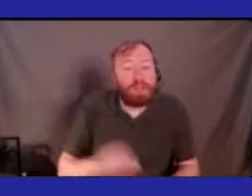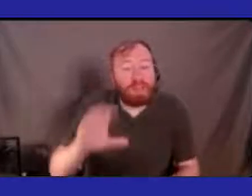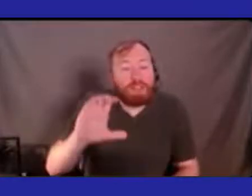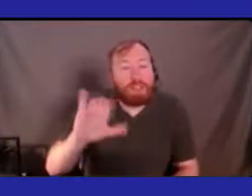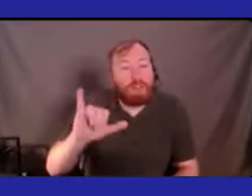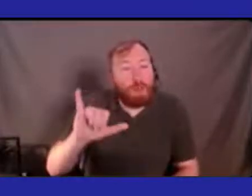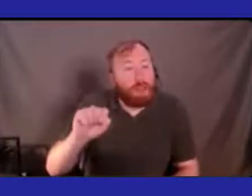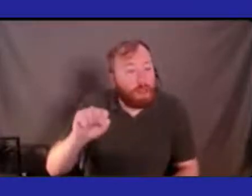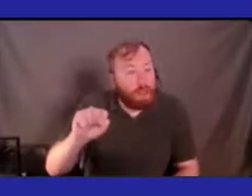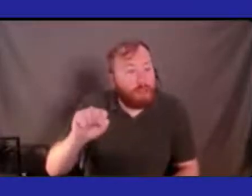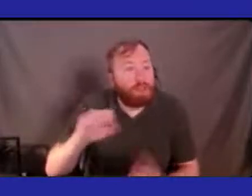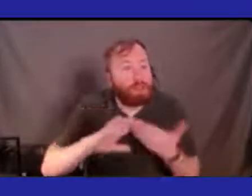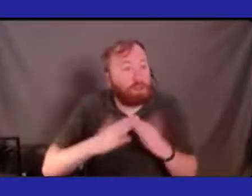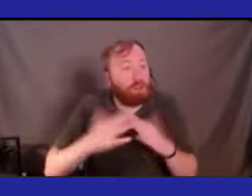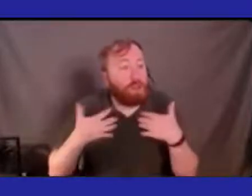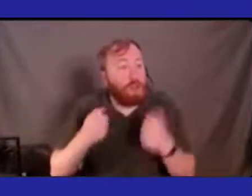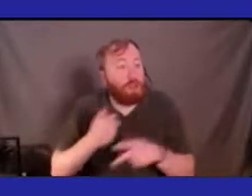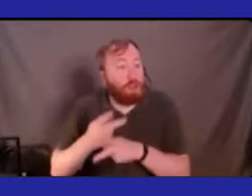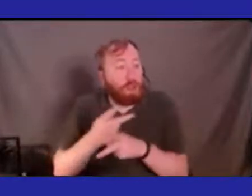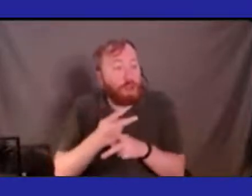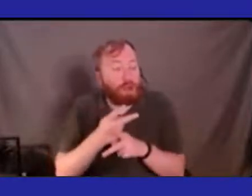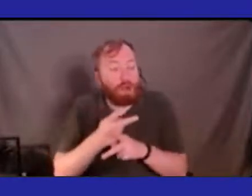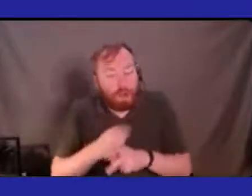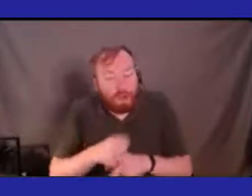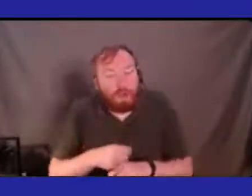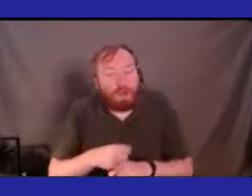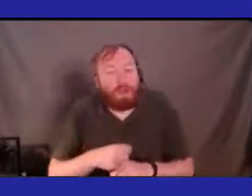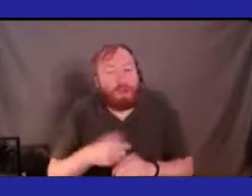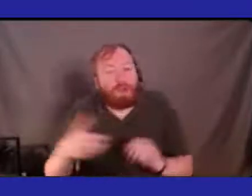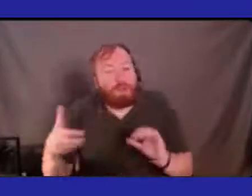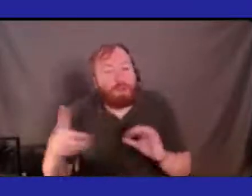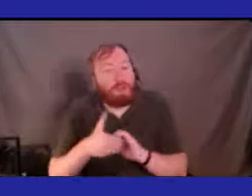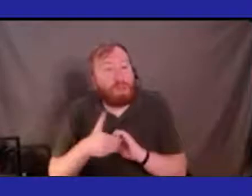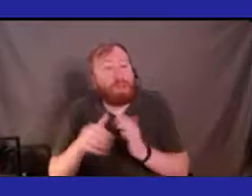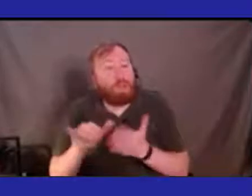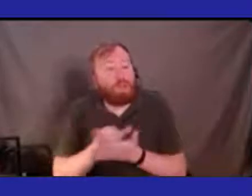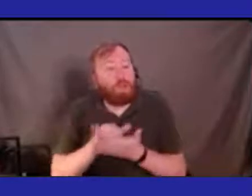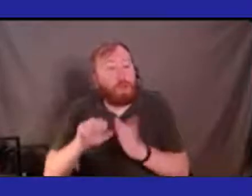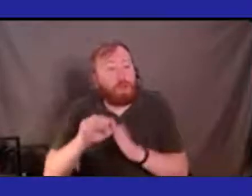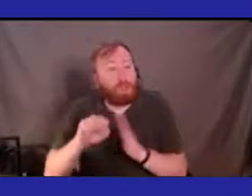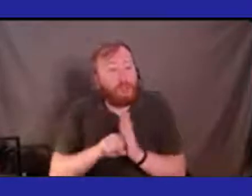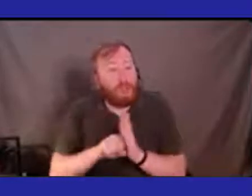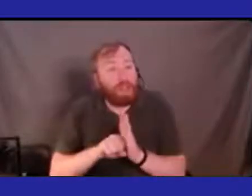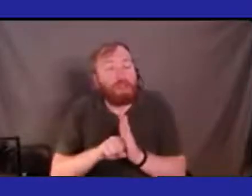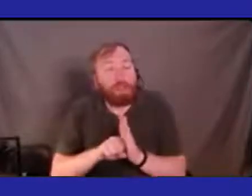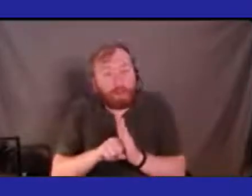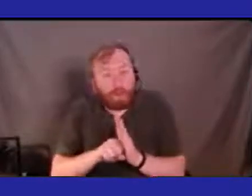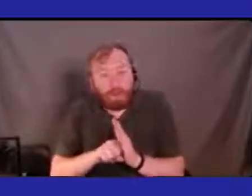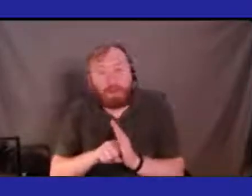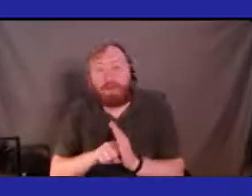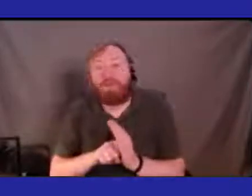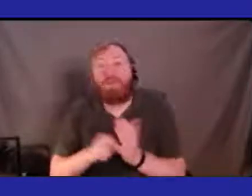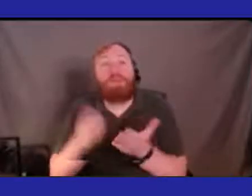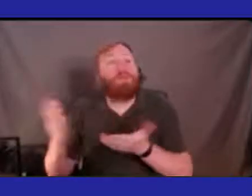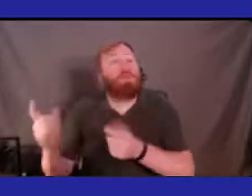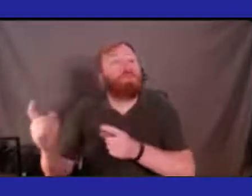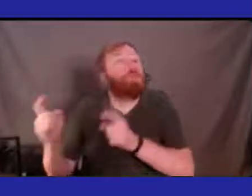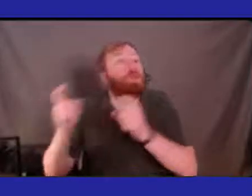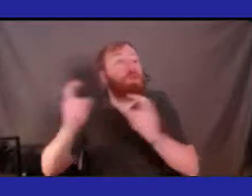CYS, Community Healthcare Associate of New York State, donated hospital equipment to